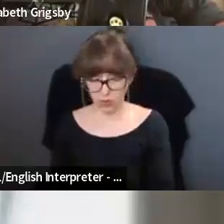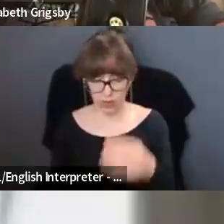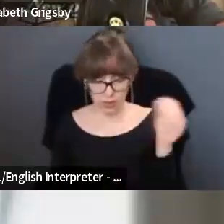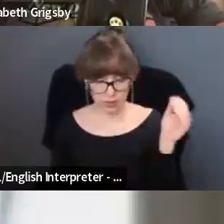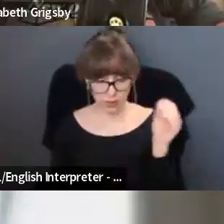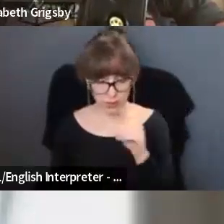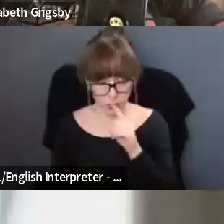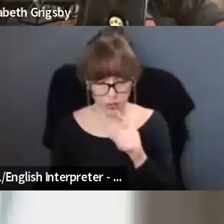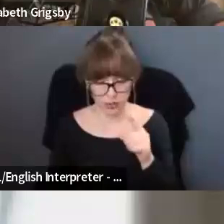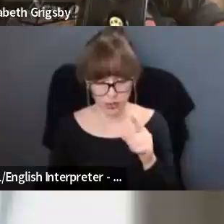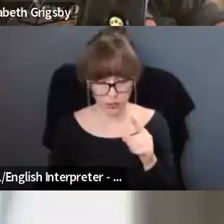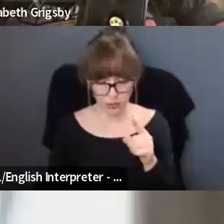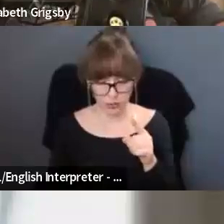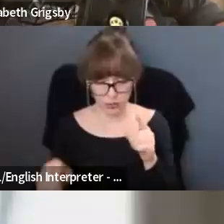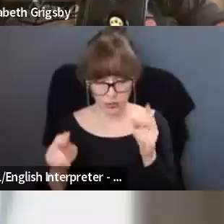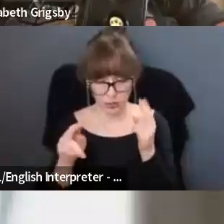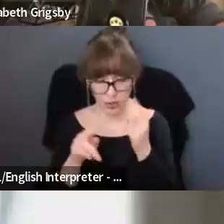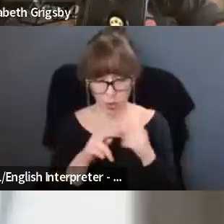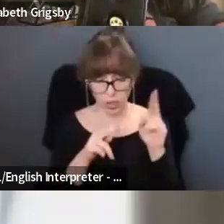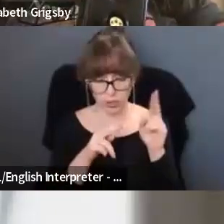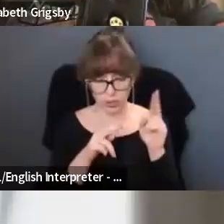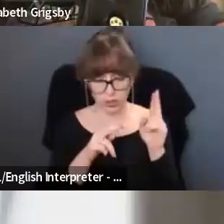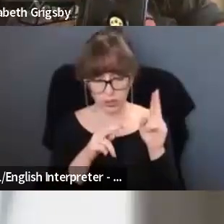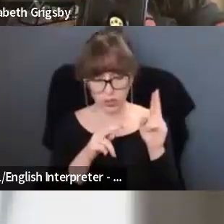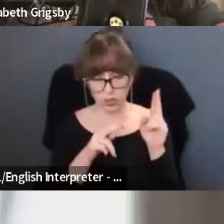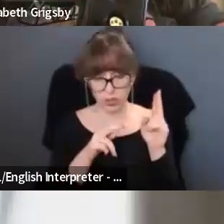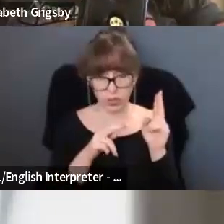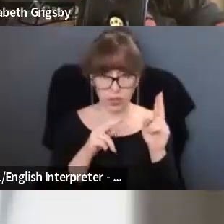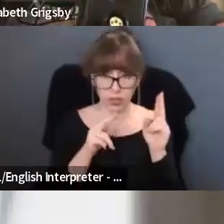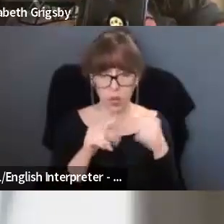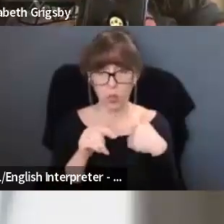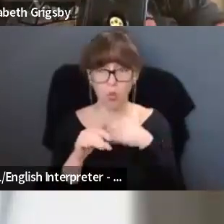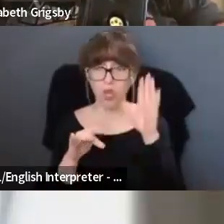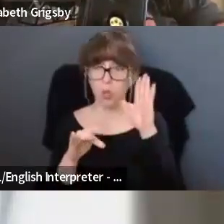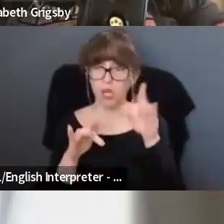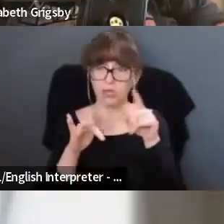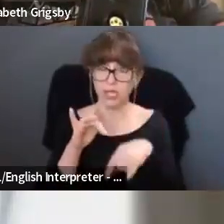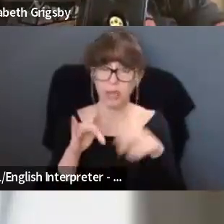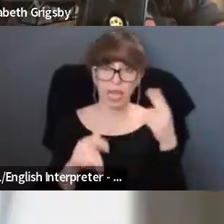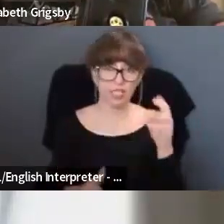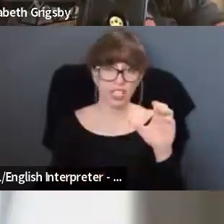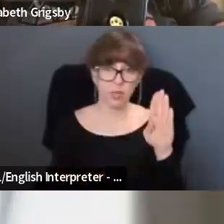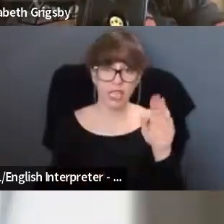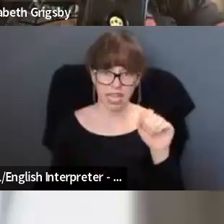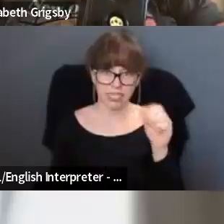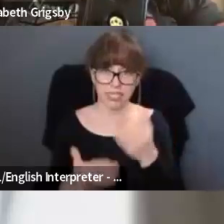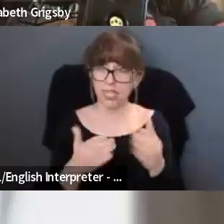real quickly, we're gonna skip HCBS stuff here, but I do want to go